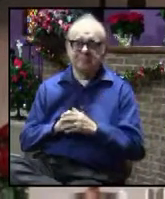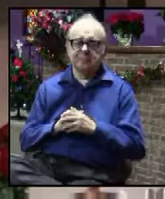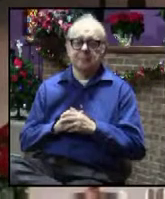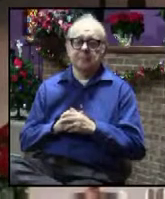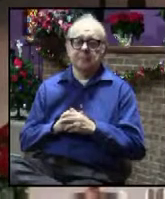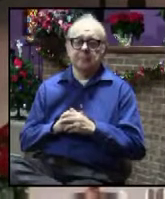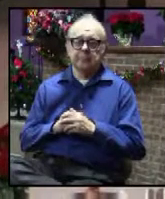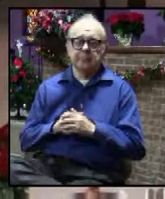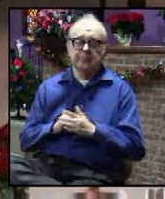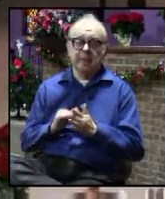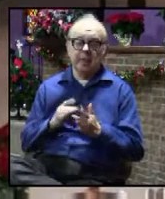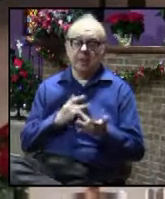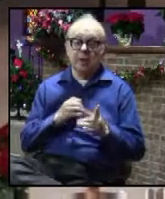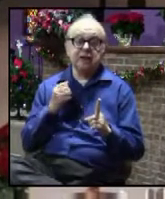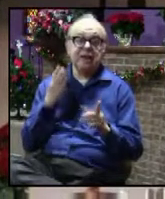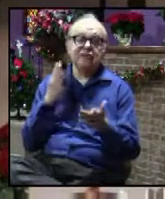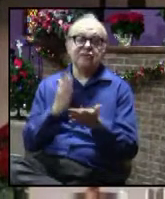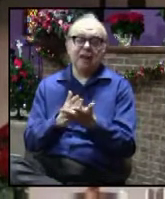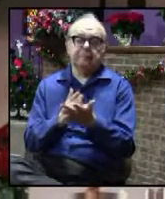it stopped.